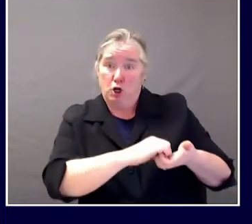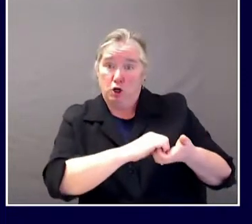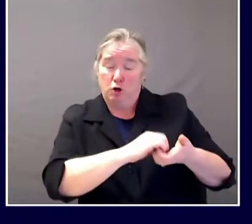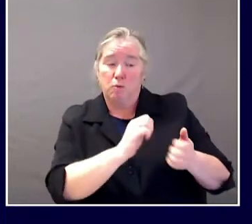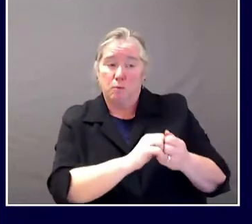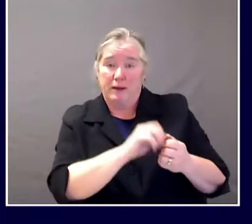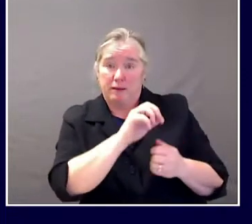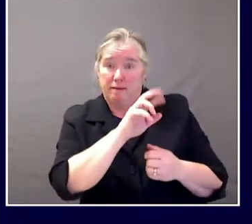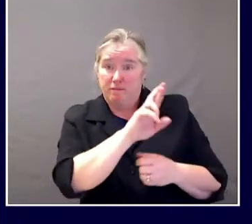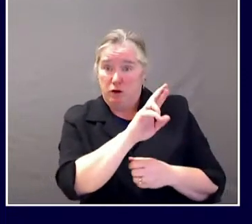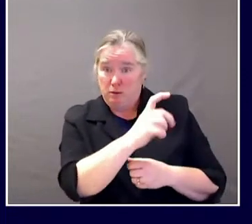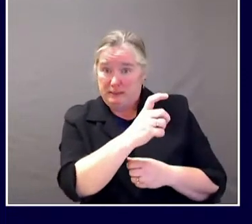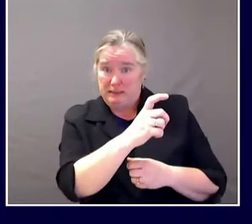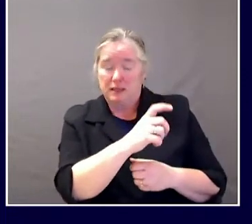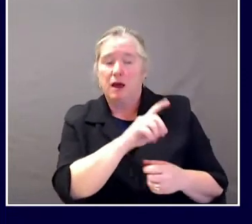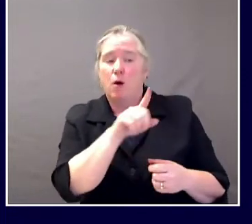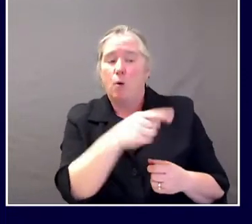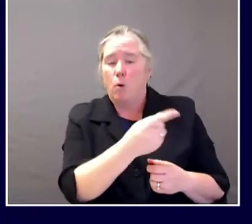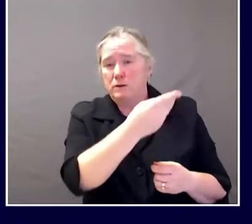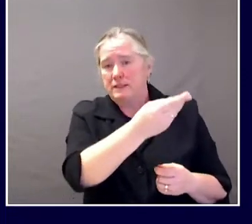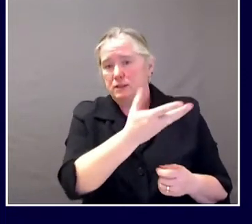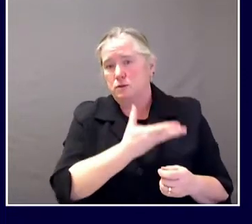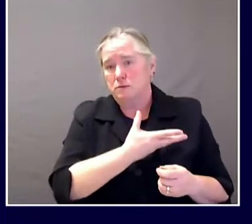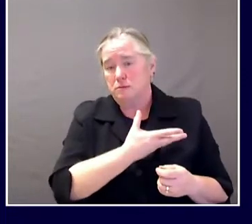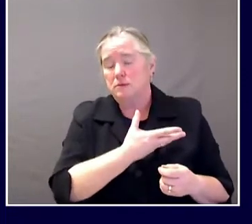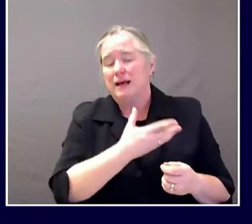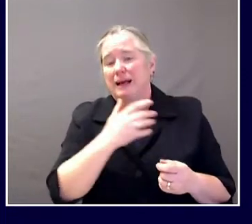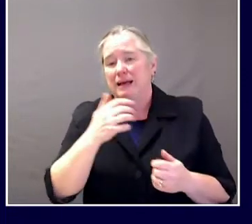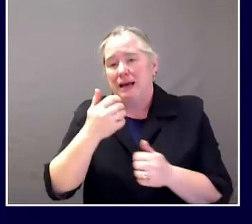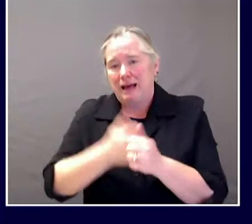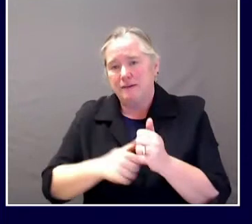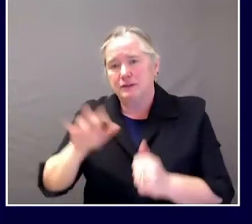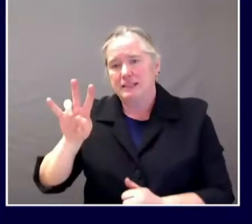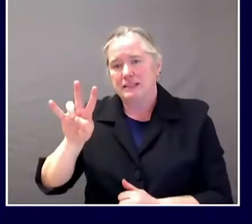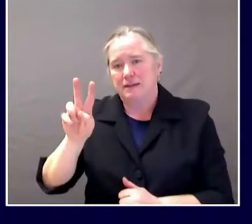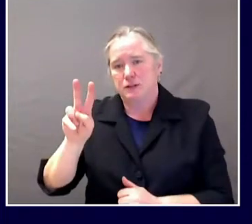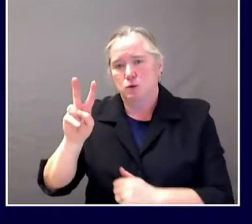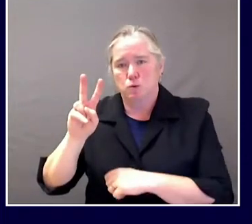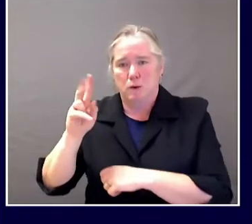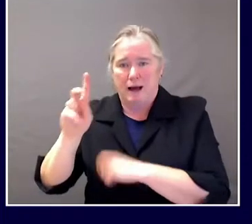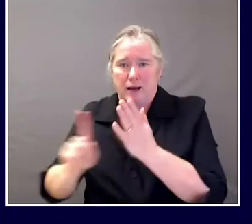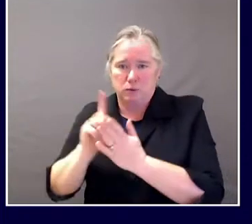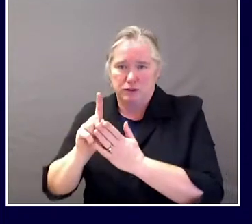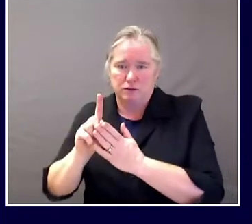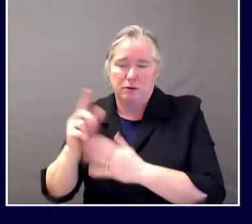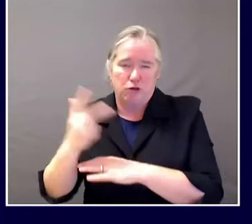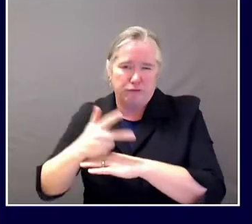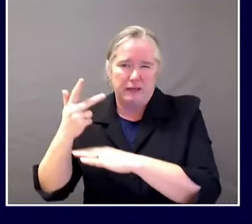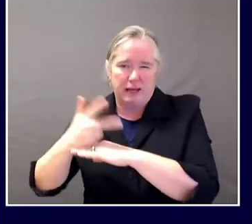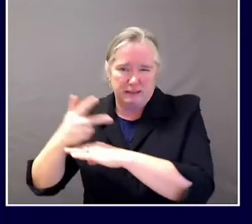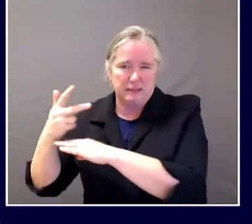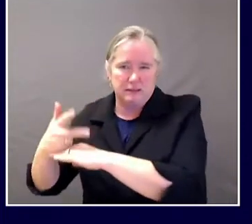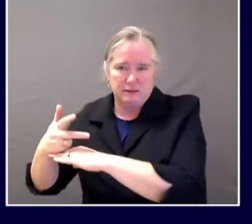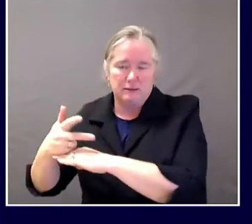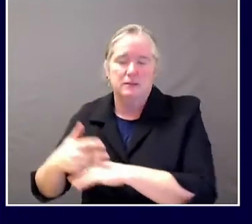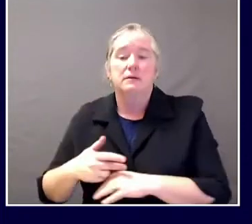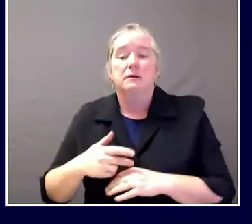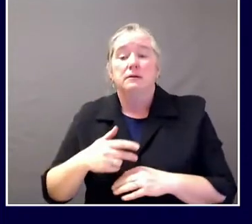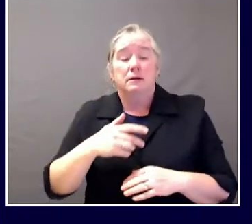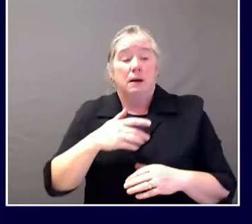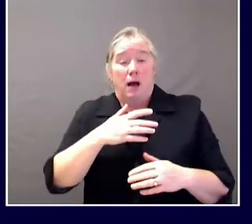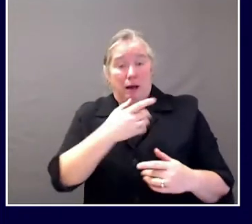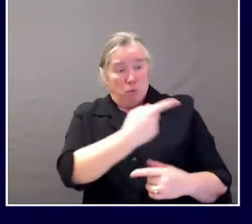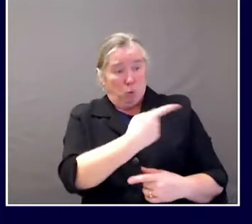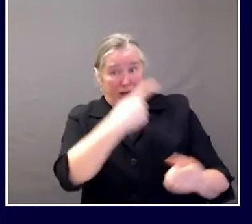to the state every 72 hours. That's not per an agreement that I've got with them. That is per an agreement that they